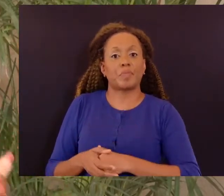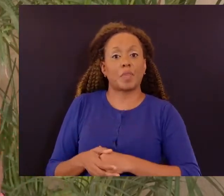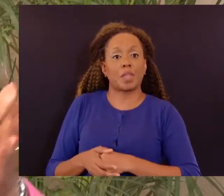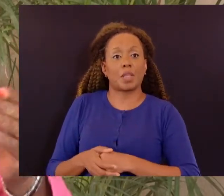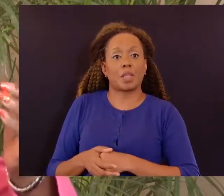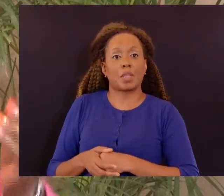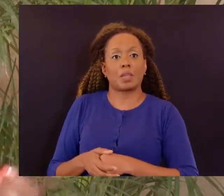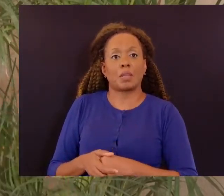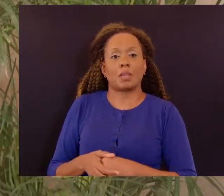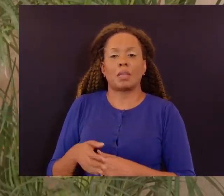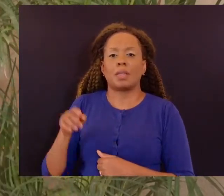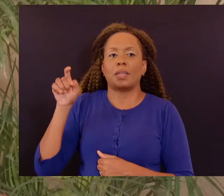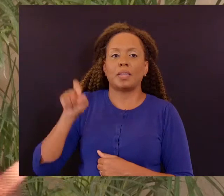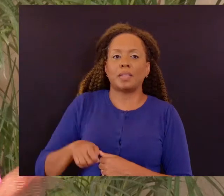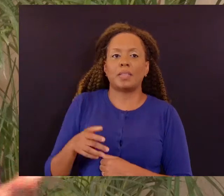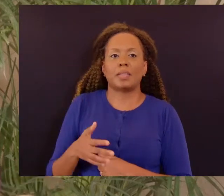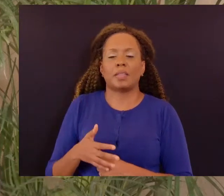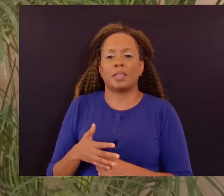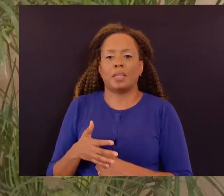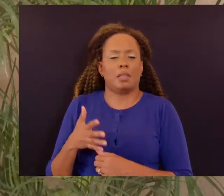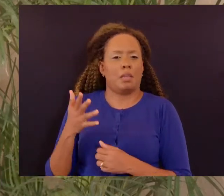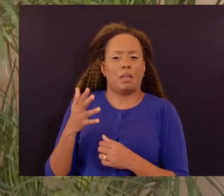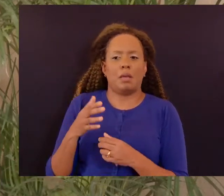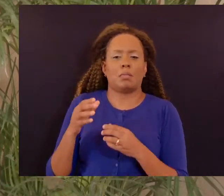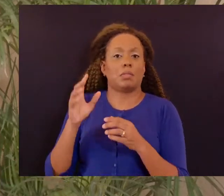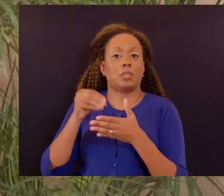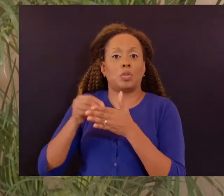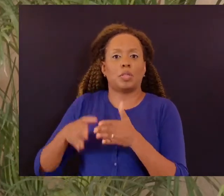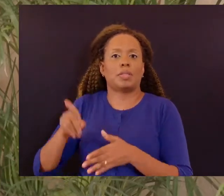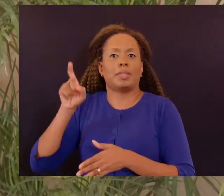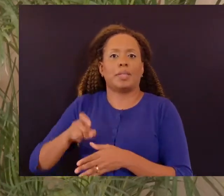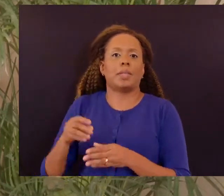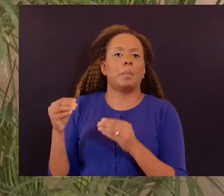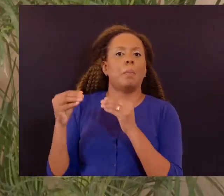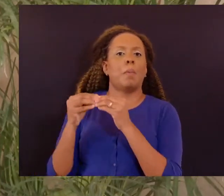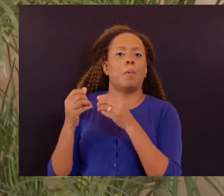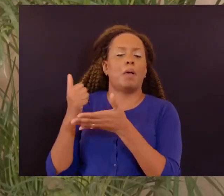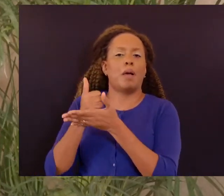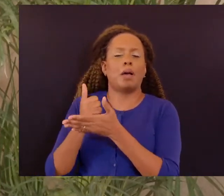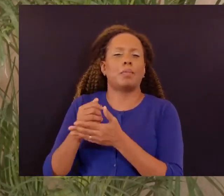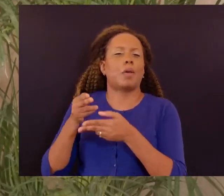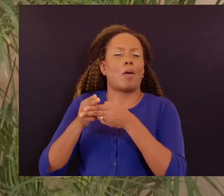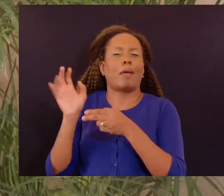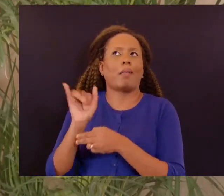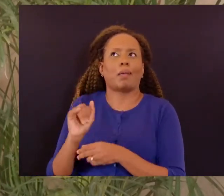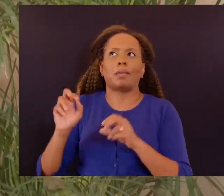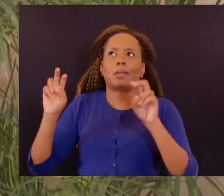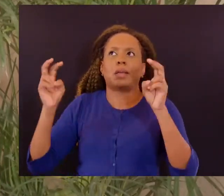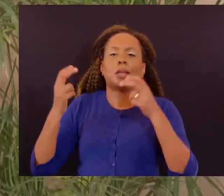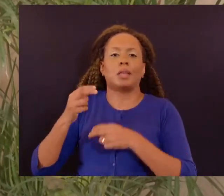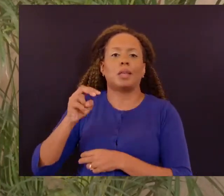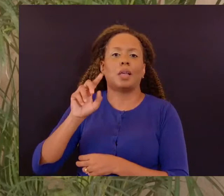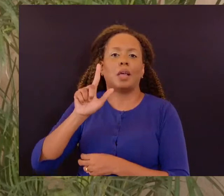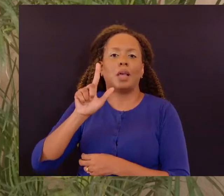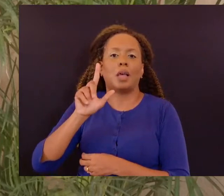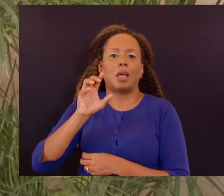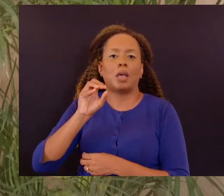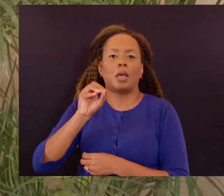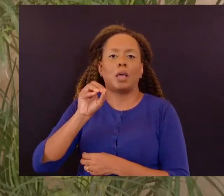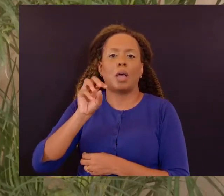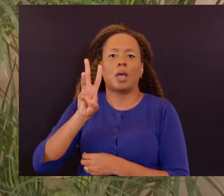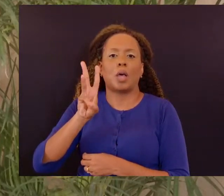to be a lower first or a prep year. And they are going to be